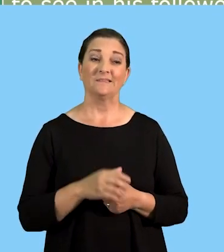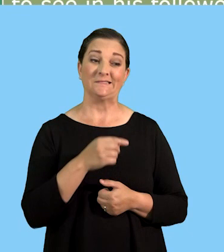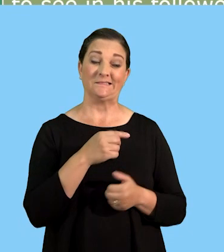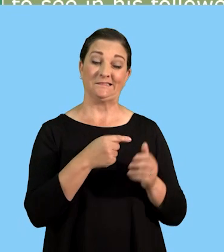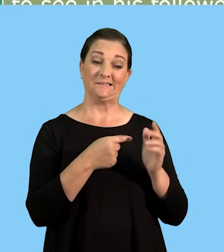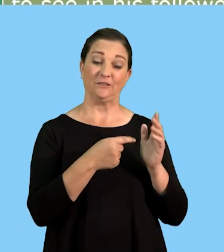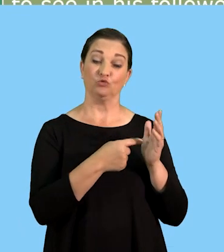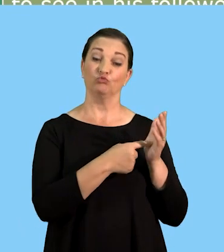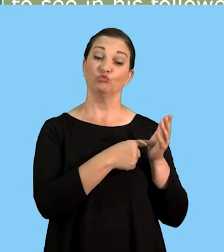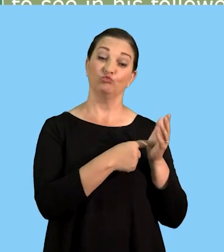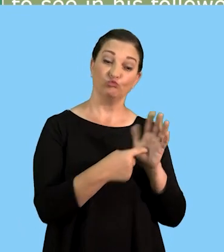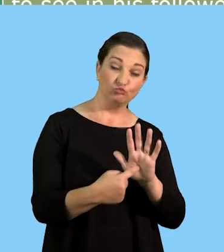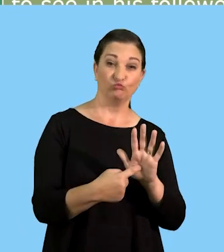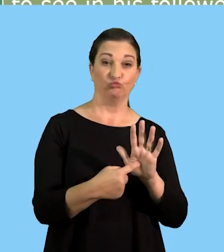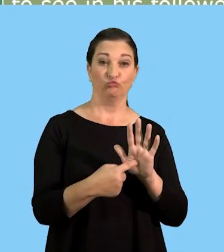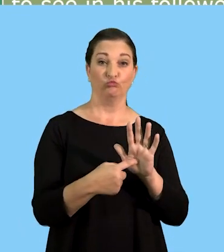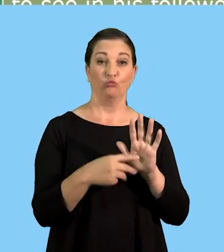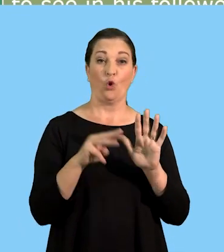their behavior